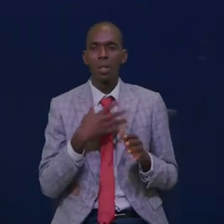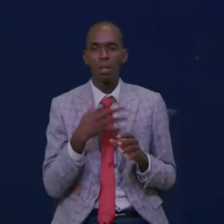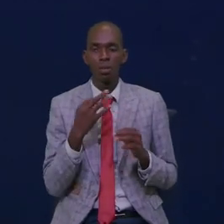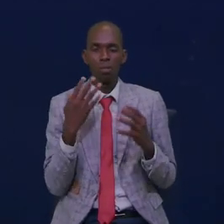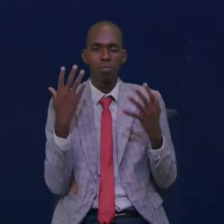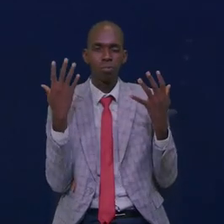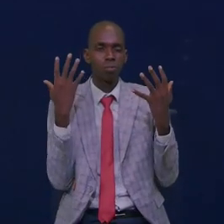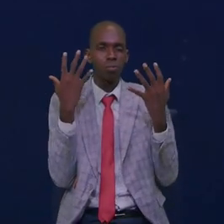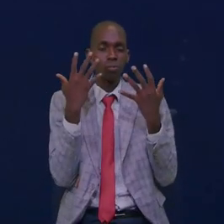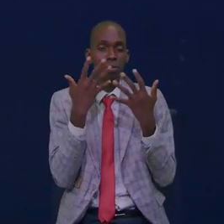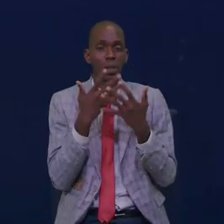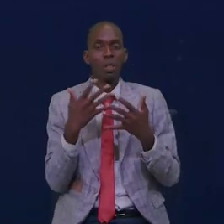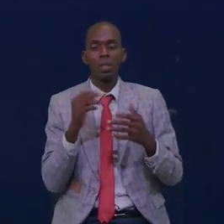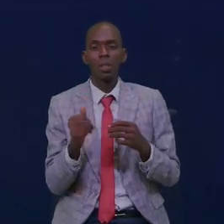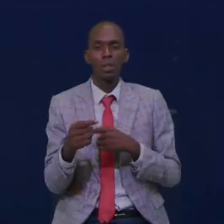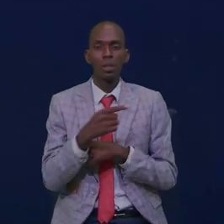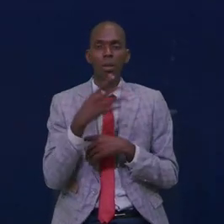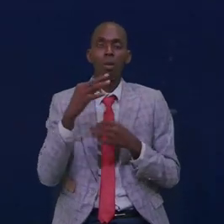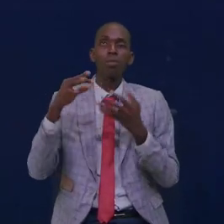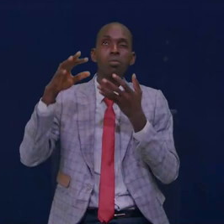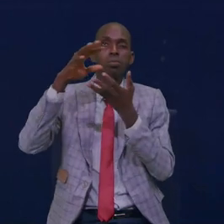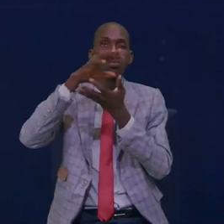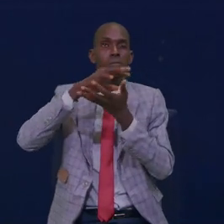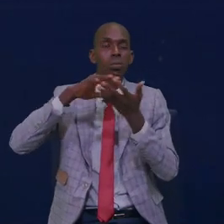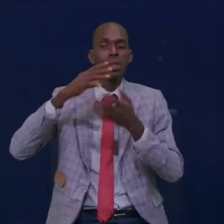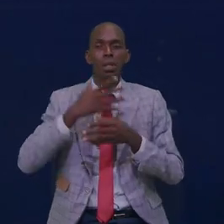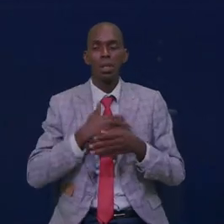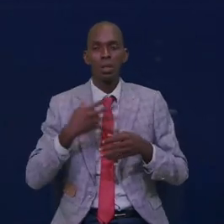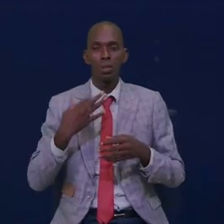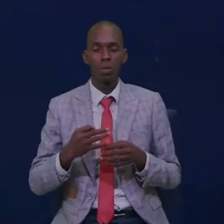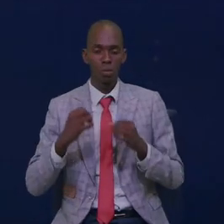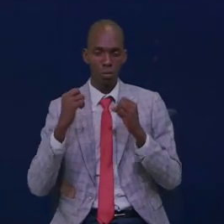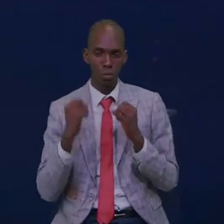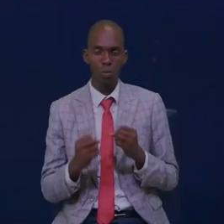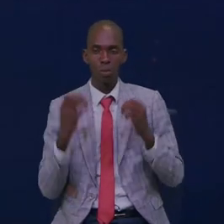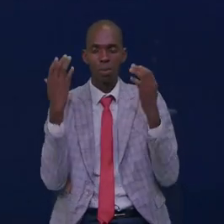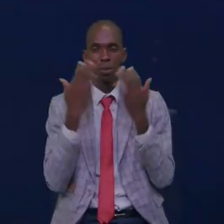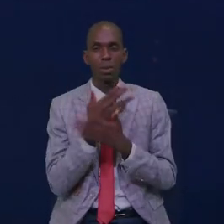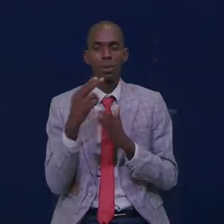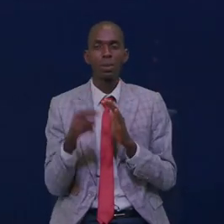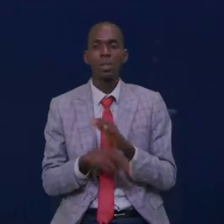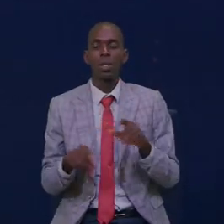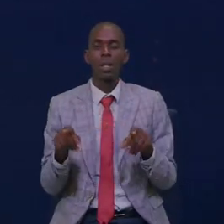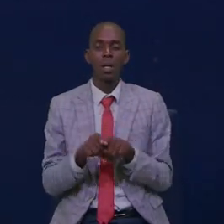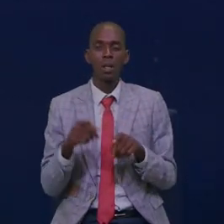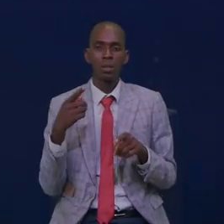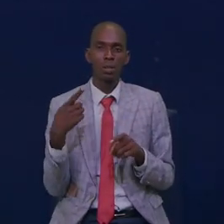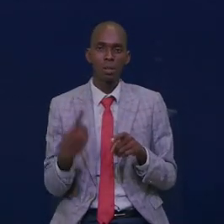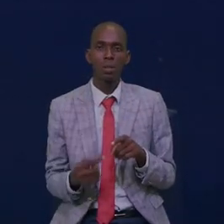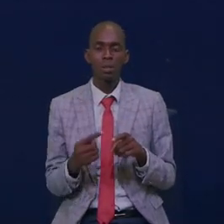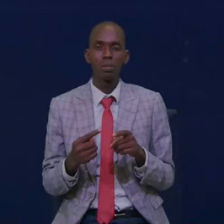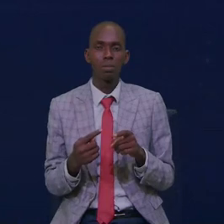a day of clouds and of thick darkness, as the morning